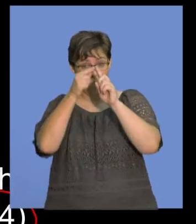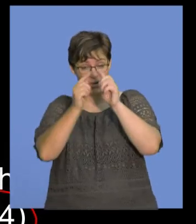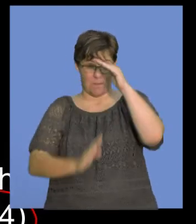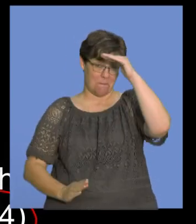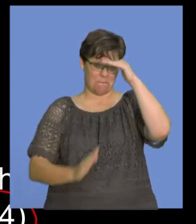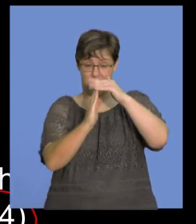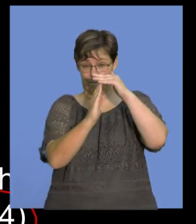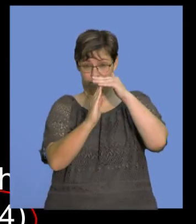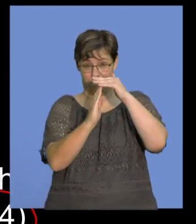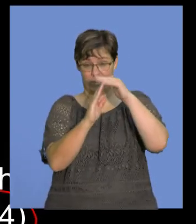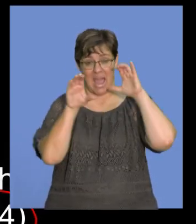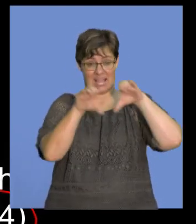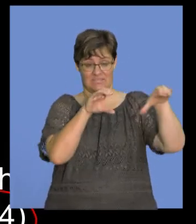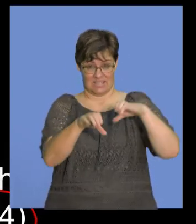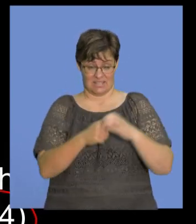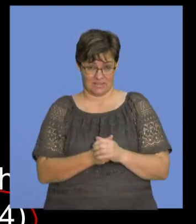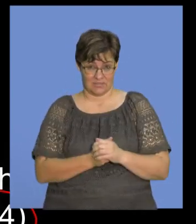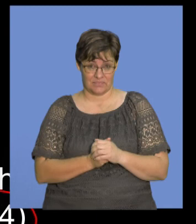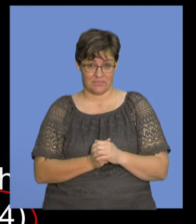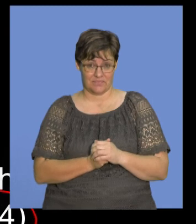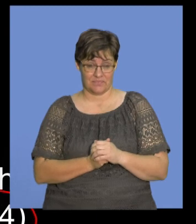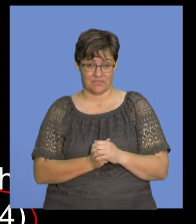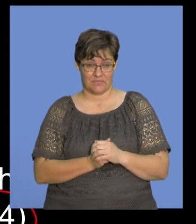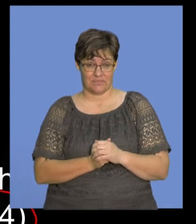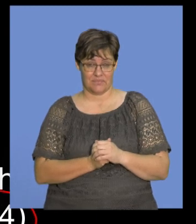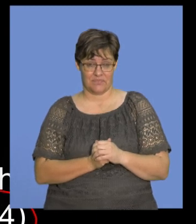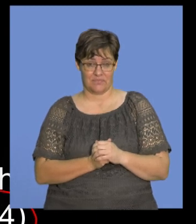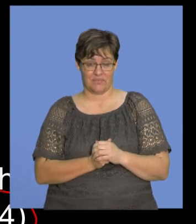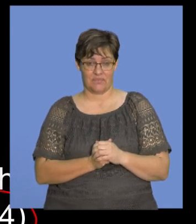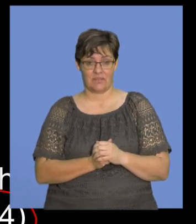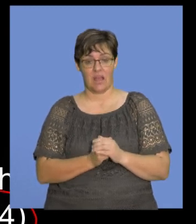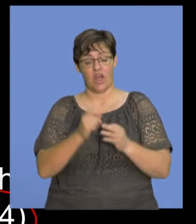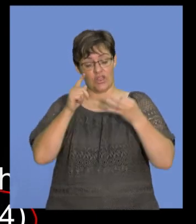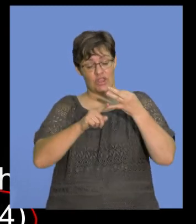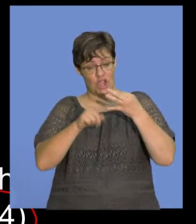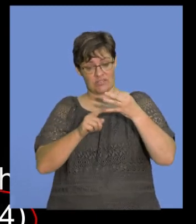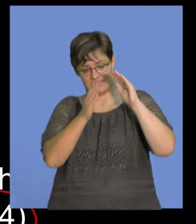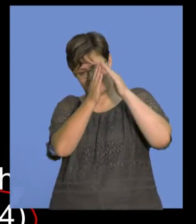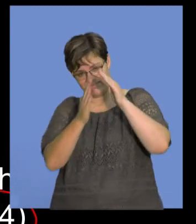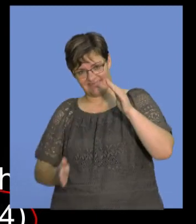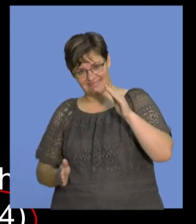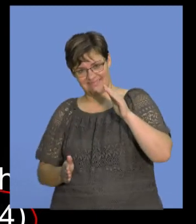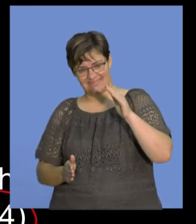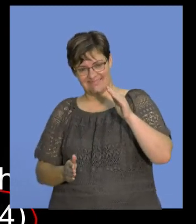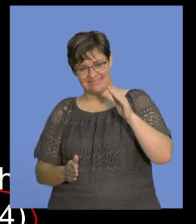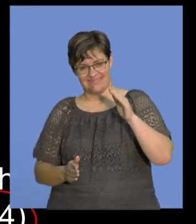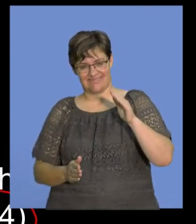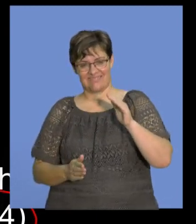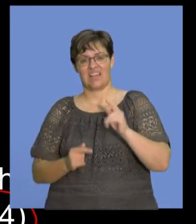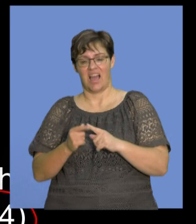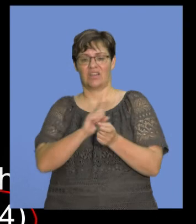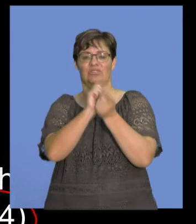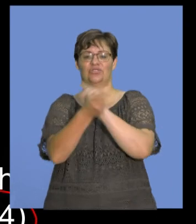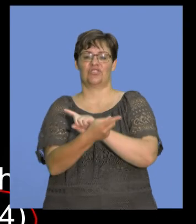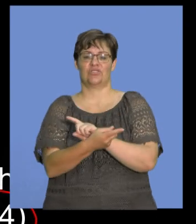a specific point at which there's an optimal change in the activity. And then I see the